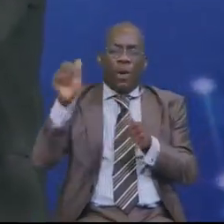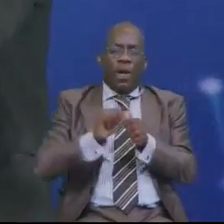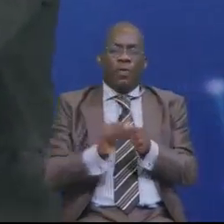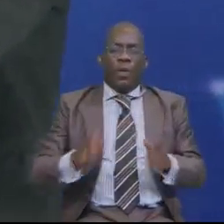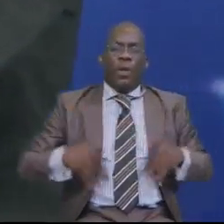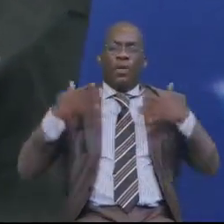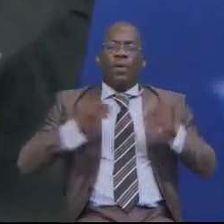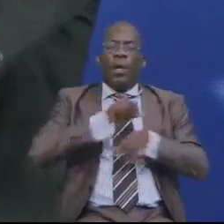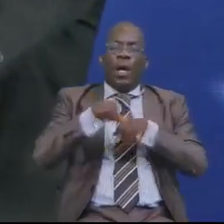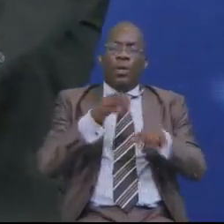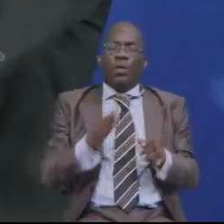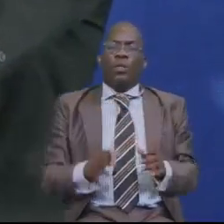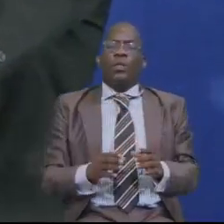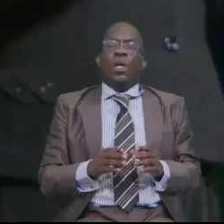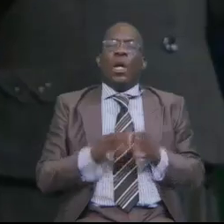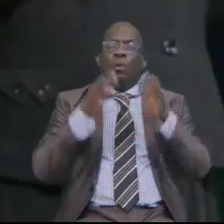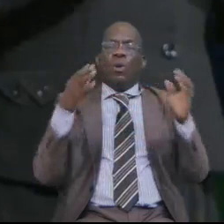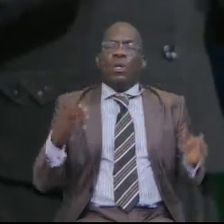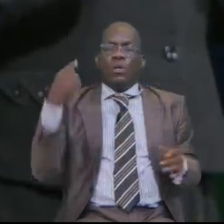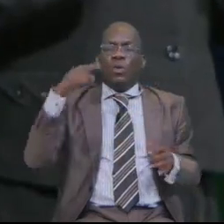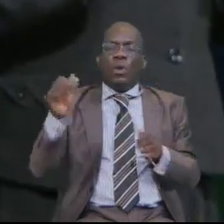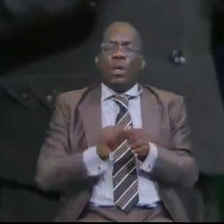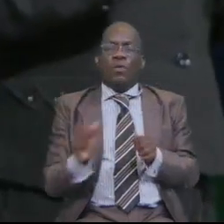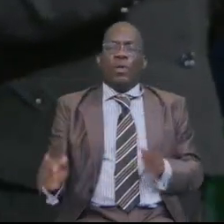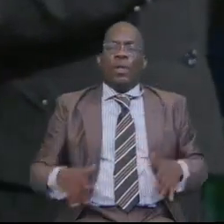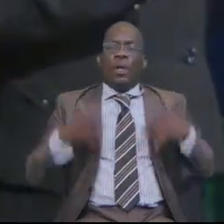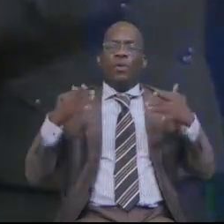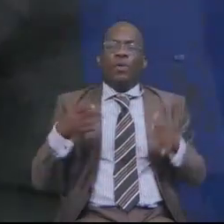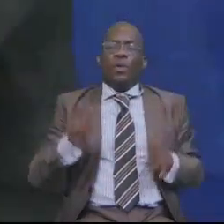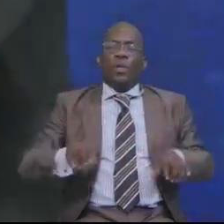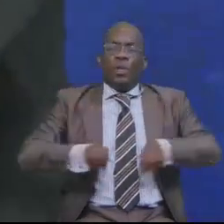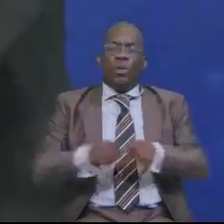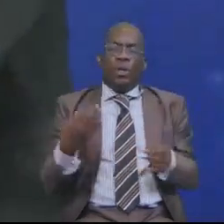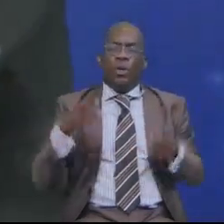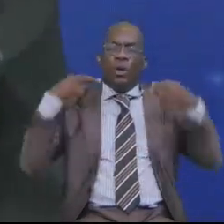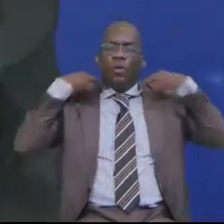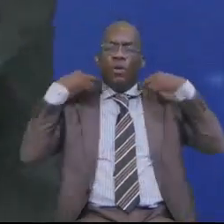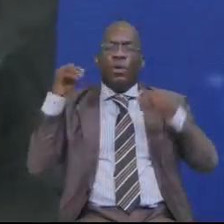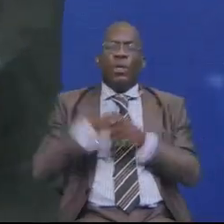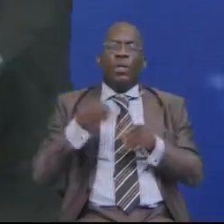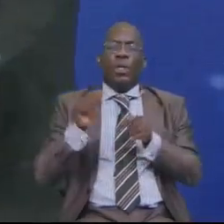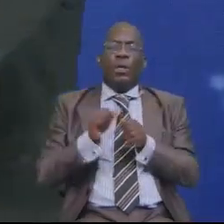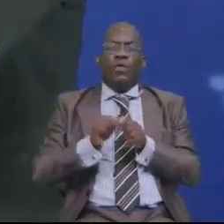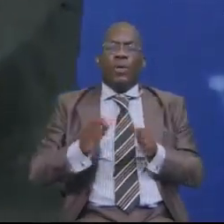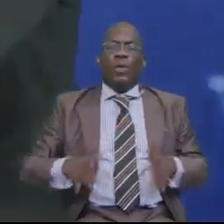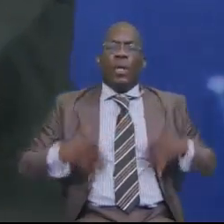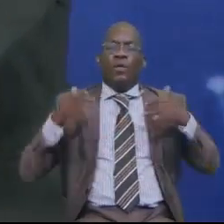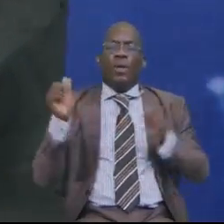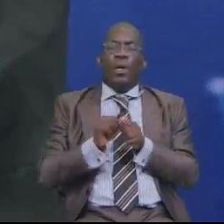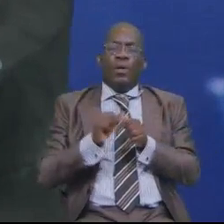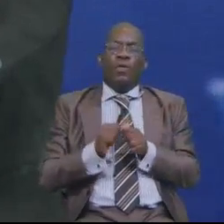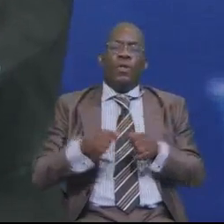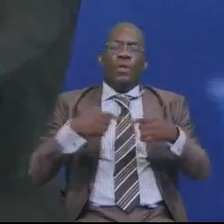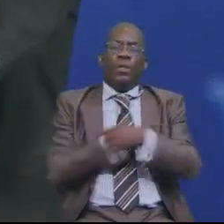Anointing abundant in every life. The breaking of yoke in every life, every day for